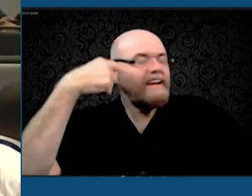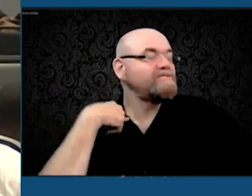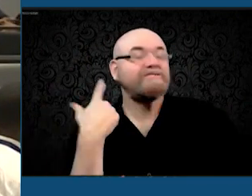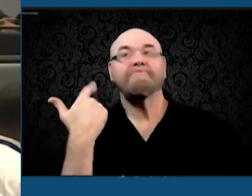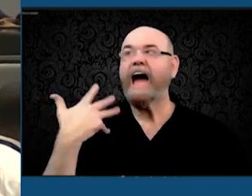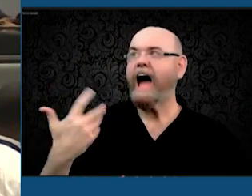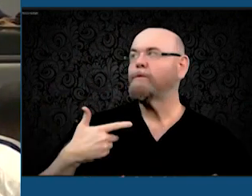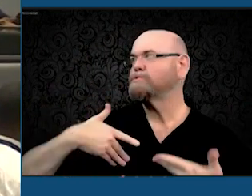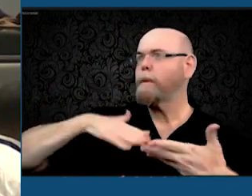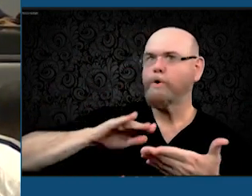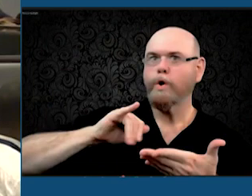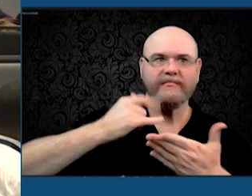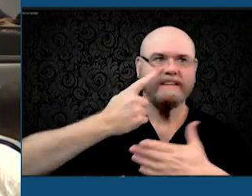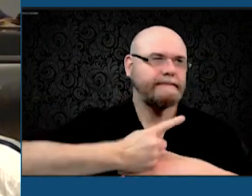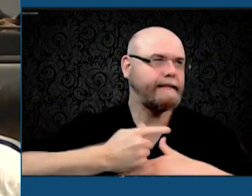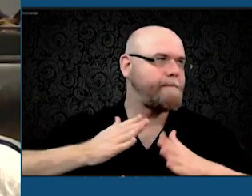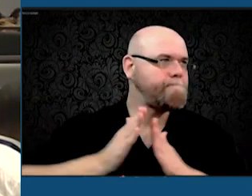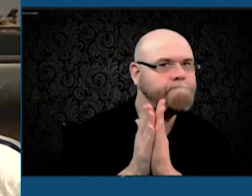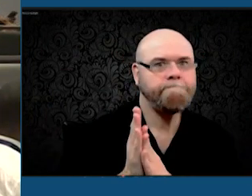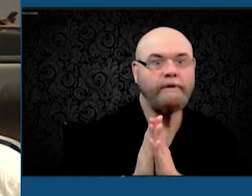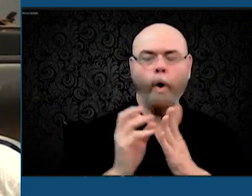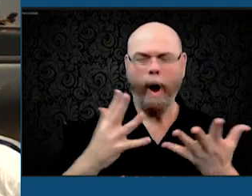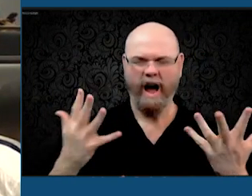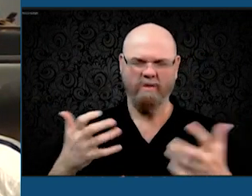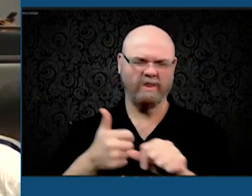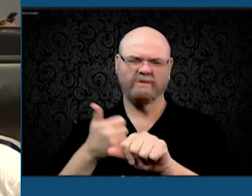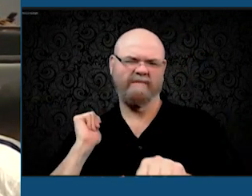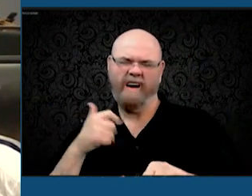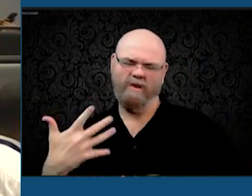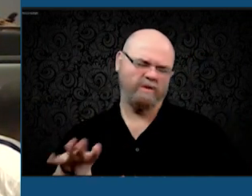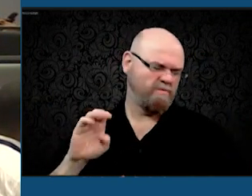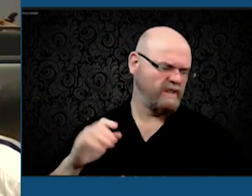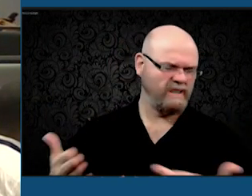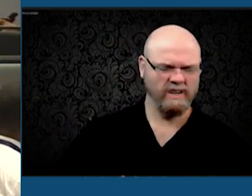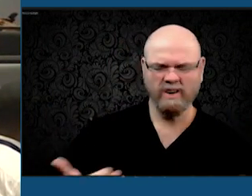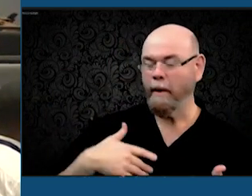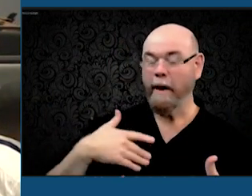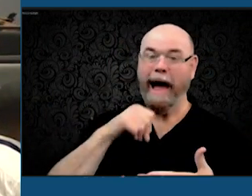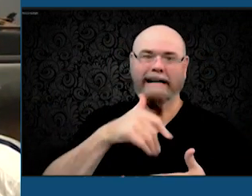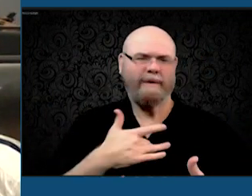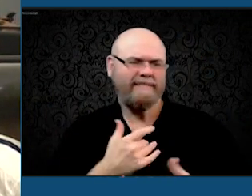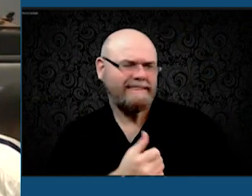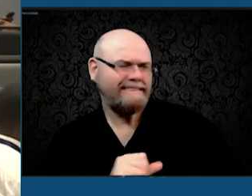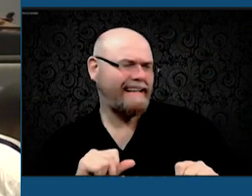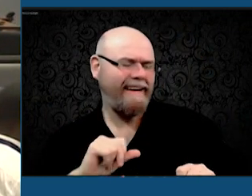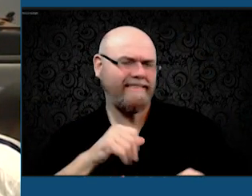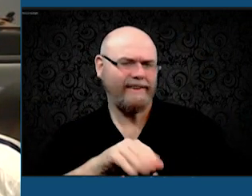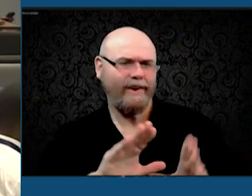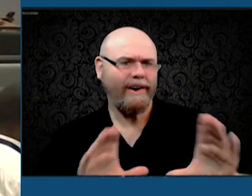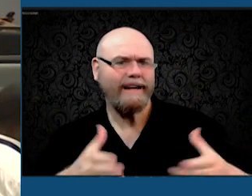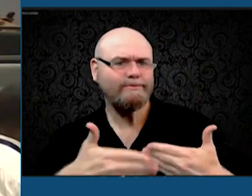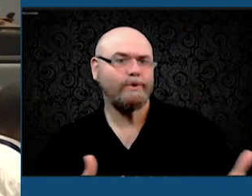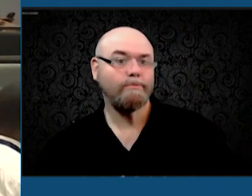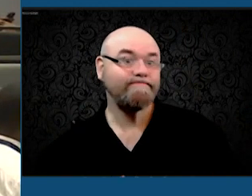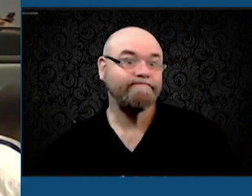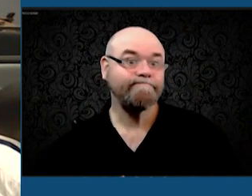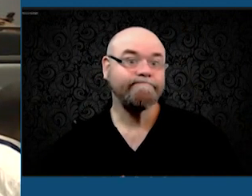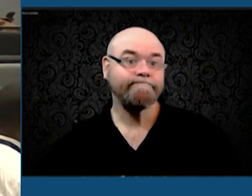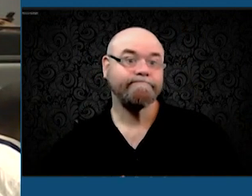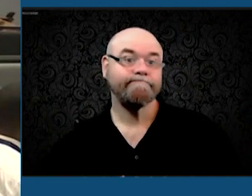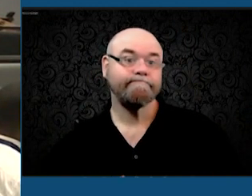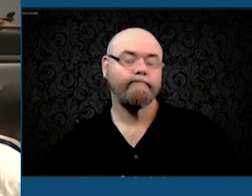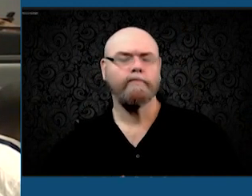day. I want to be in your classroom. I don't feel safe and comfortable in your classroom. On the